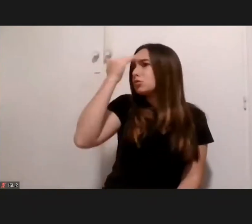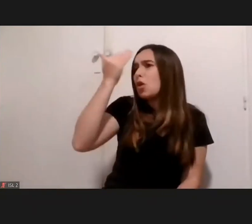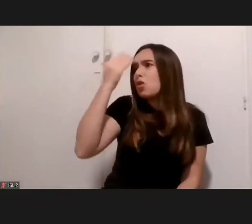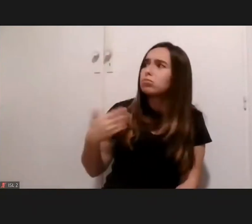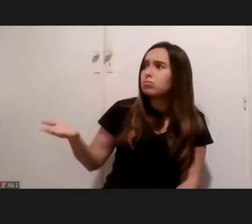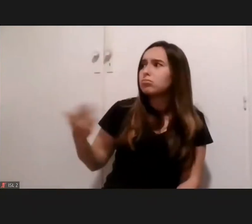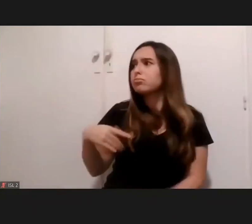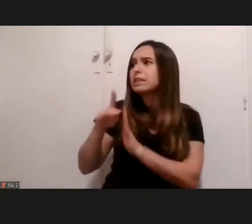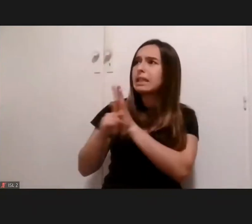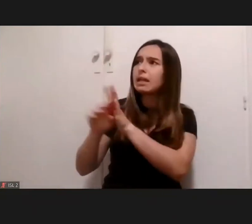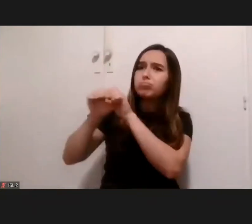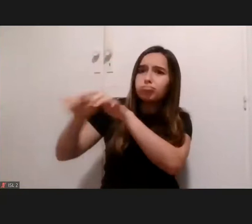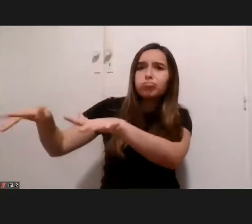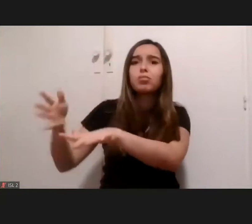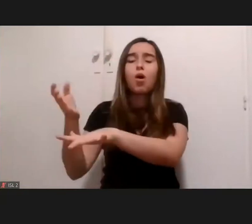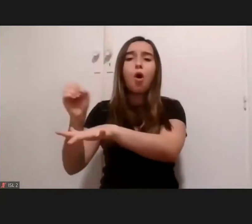not